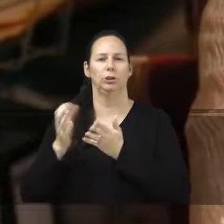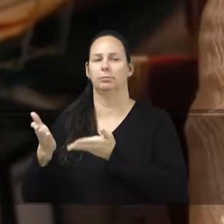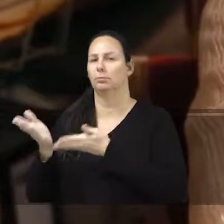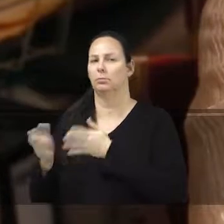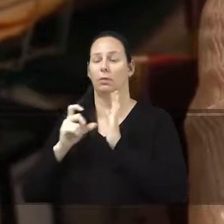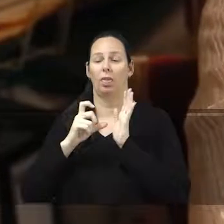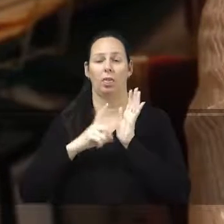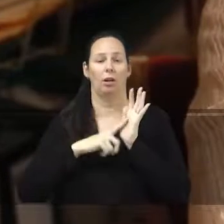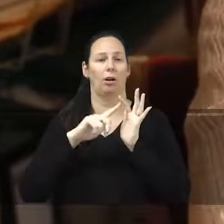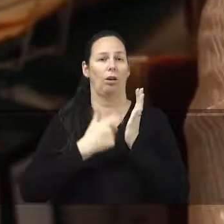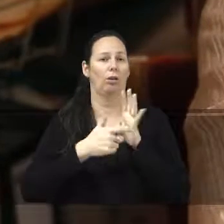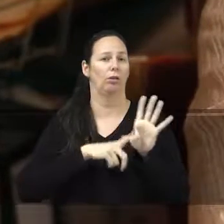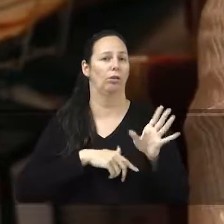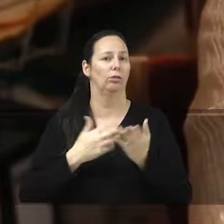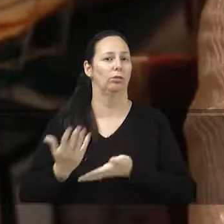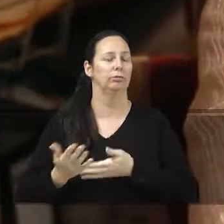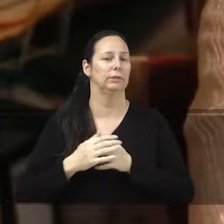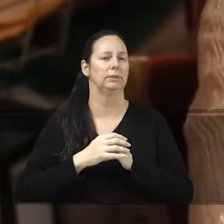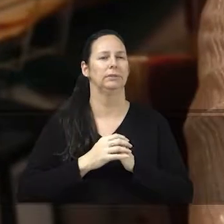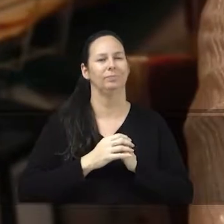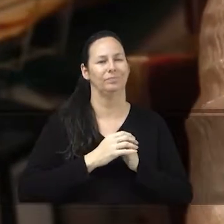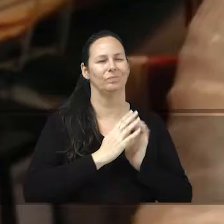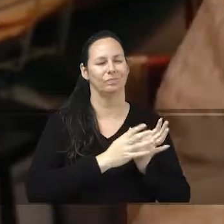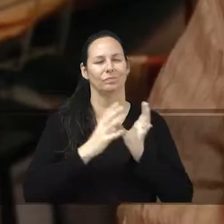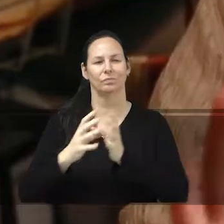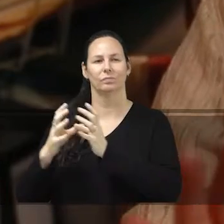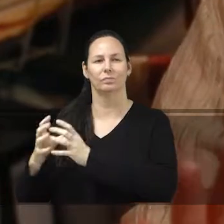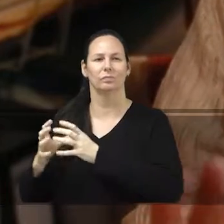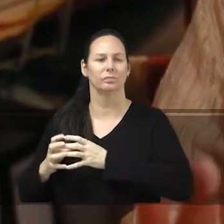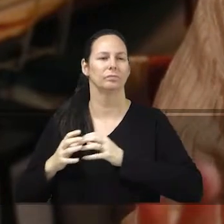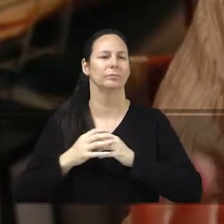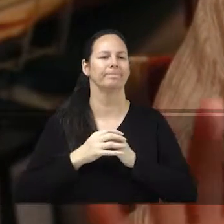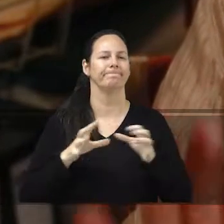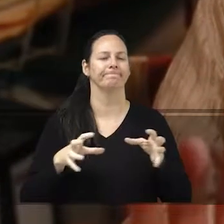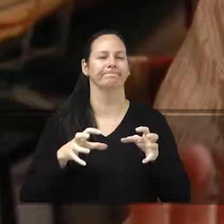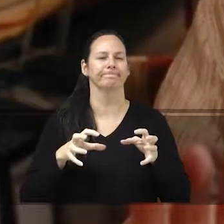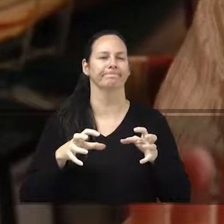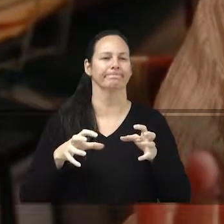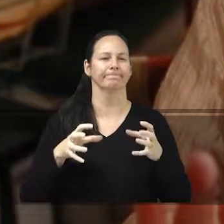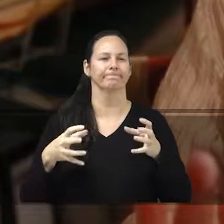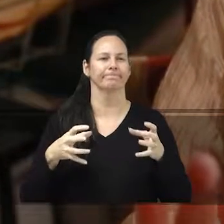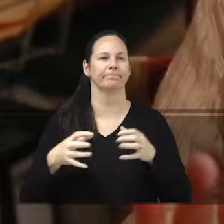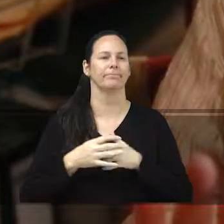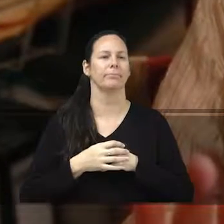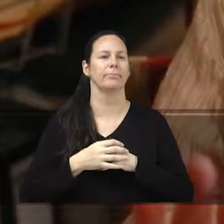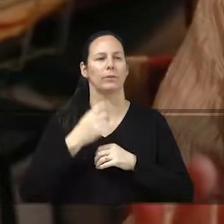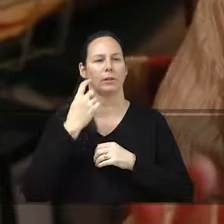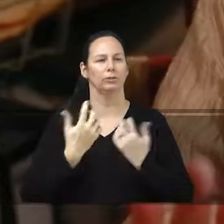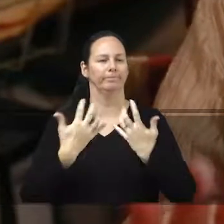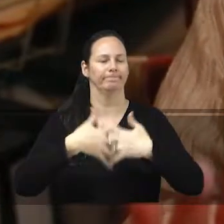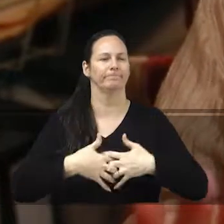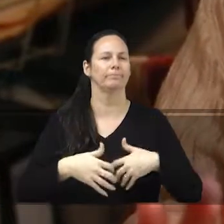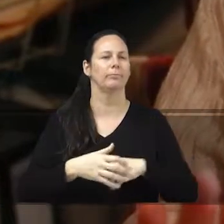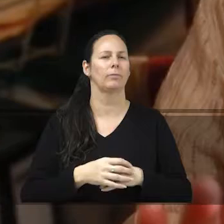clergy that wanted to hold on tight and who were